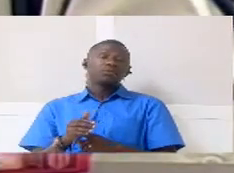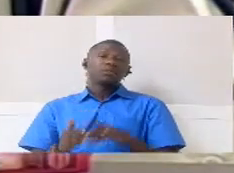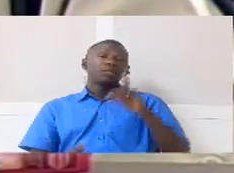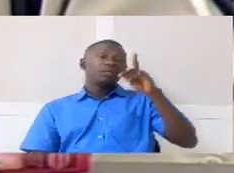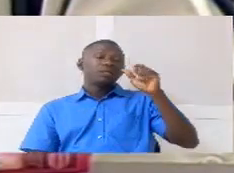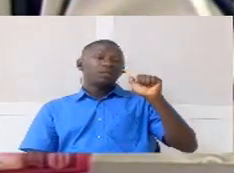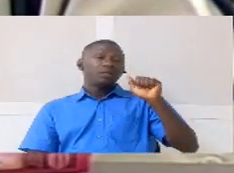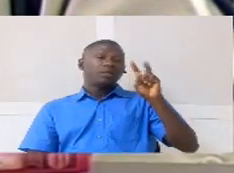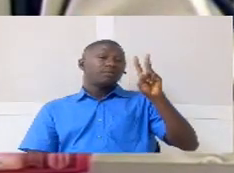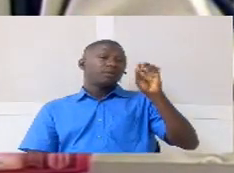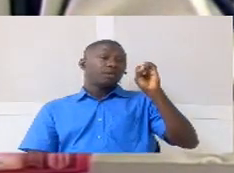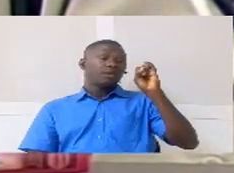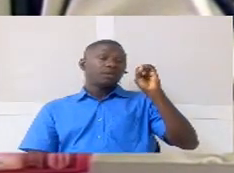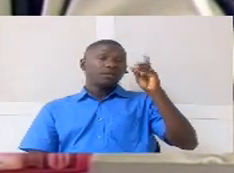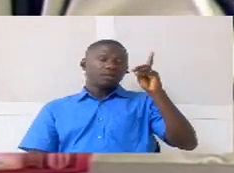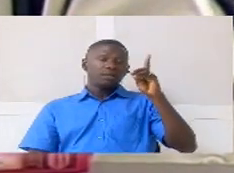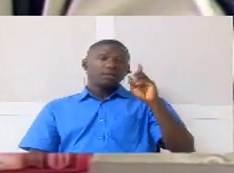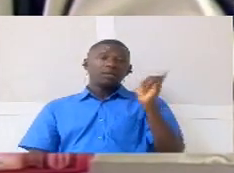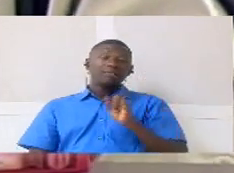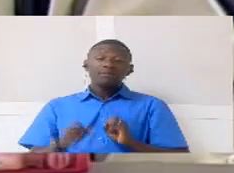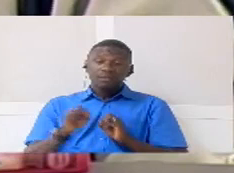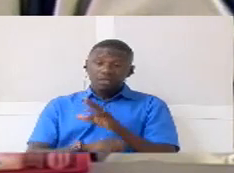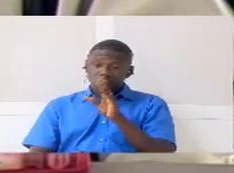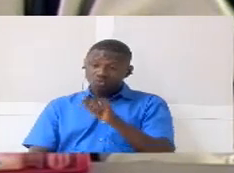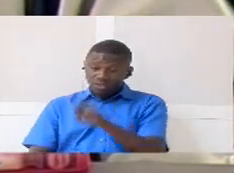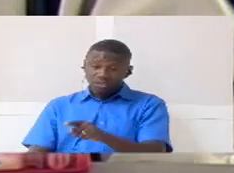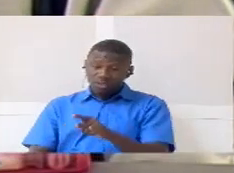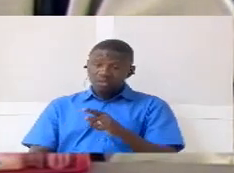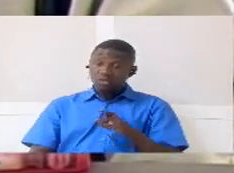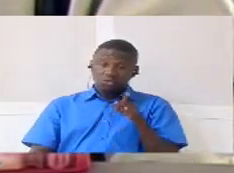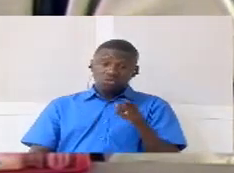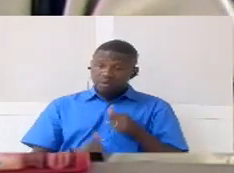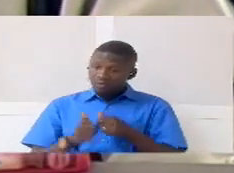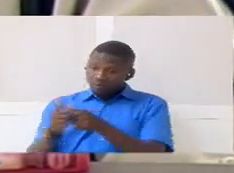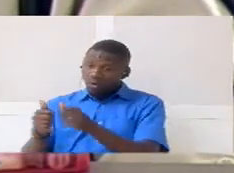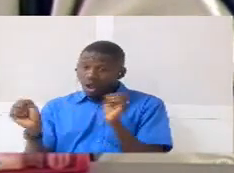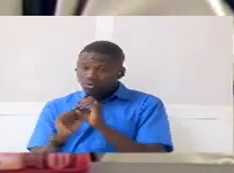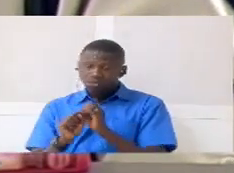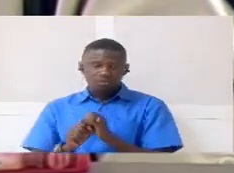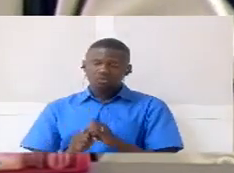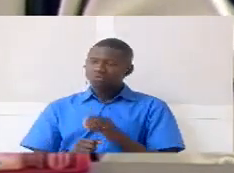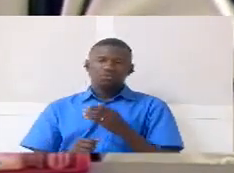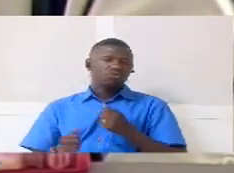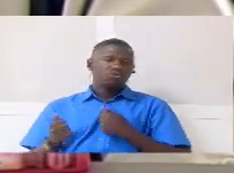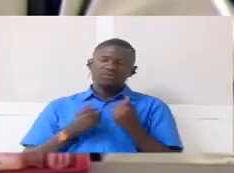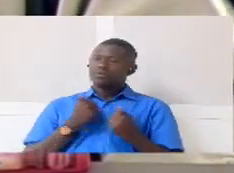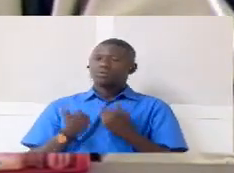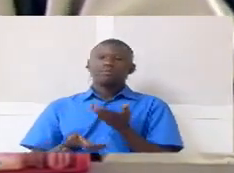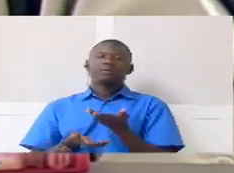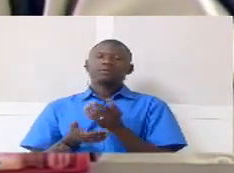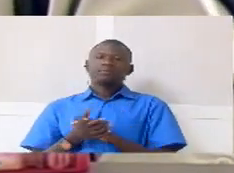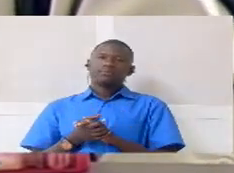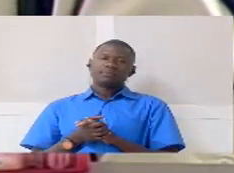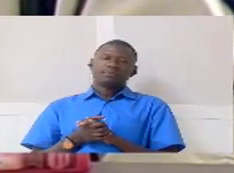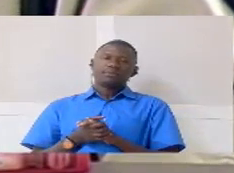of David, you will not be able to move along with him. O atelafta minna na jelda. Whatever he wants, if he laughs. Wala ko ko